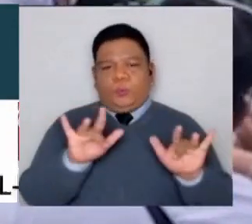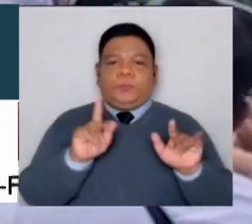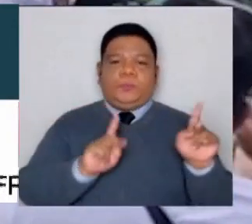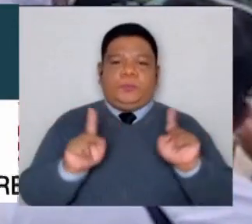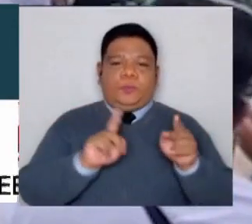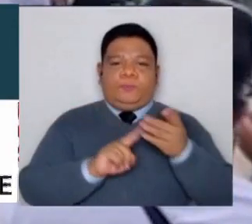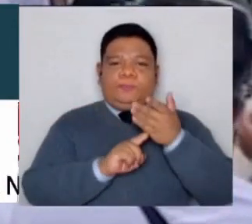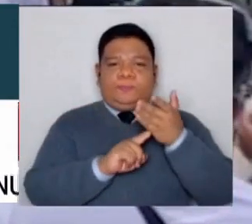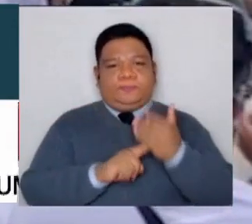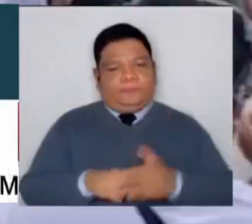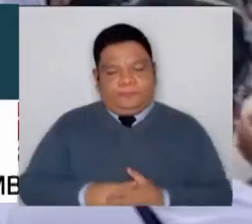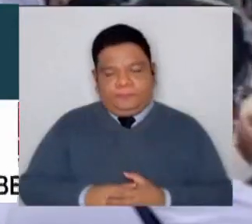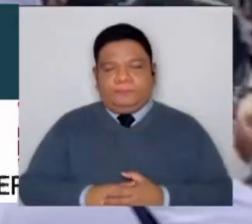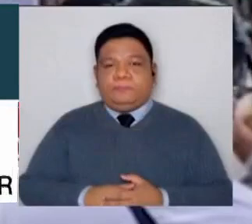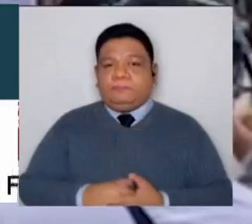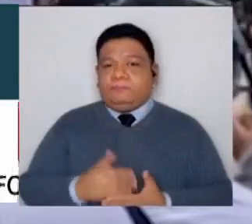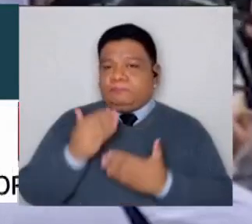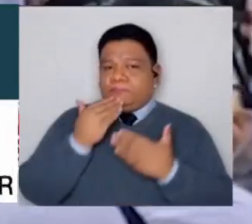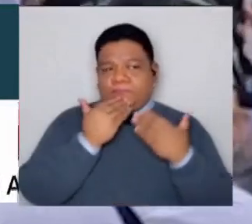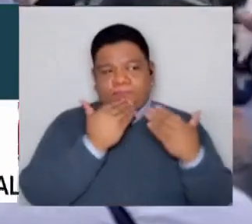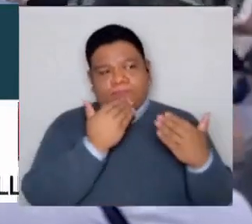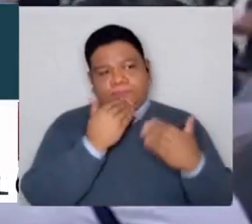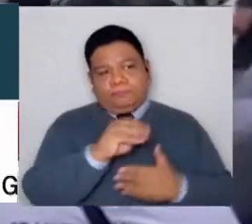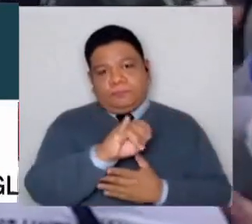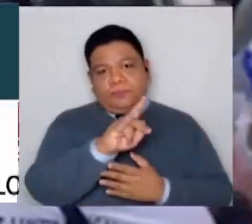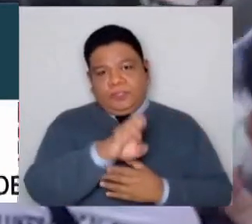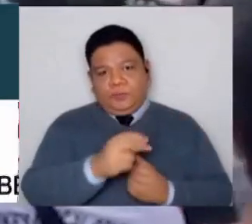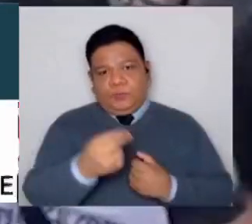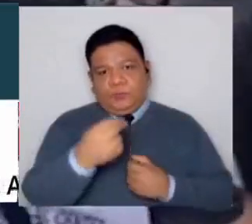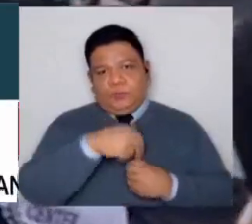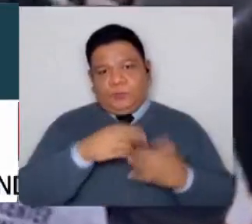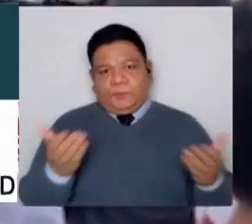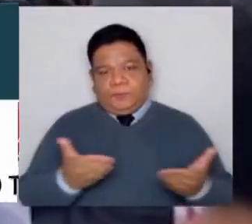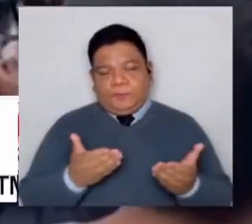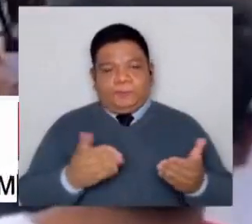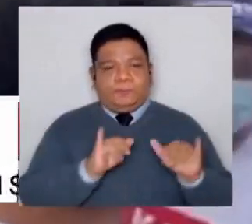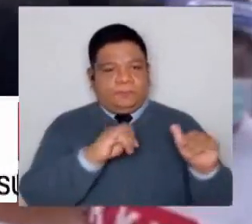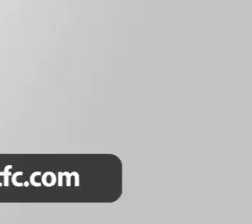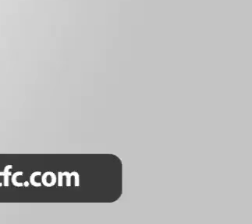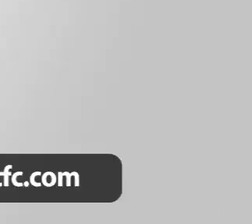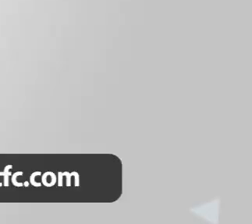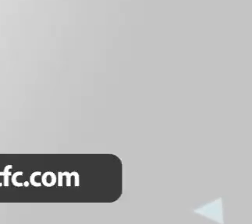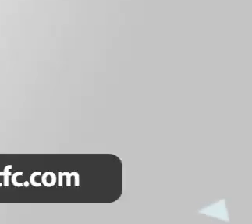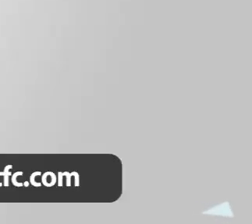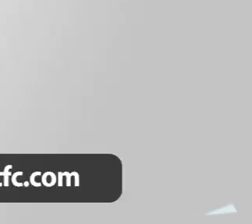Thanks a lot. Mike Navallo there joining us on the line. Keep safe, Mike. Take care.